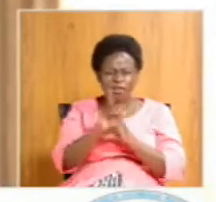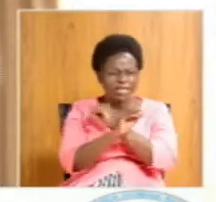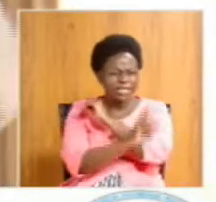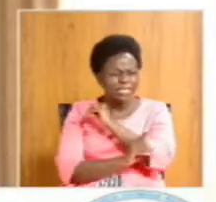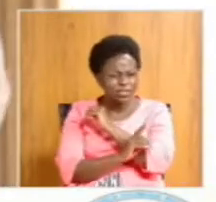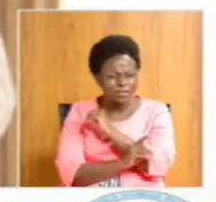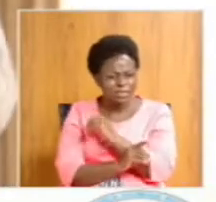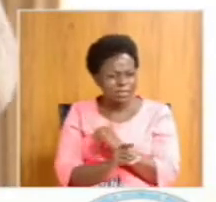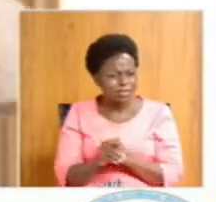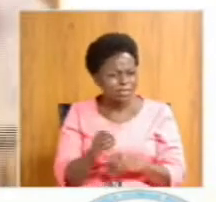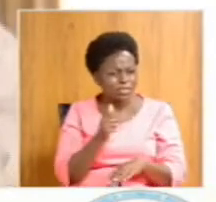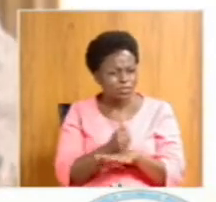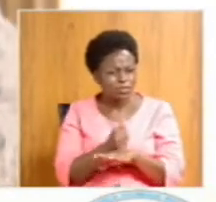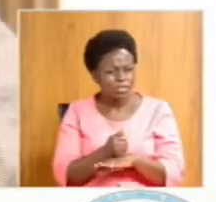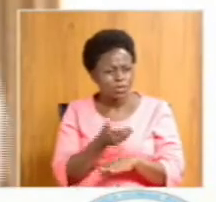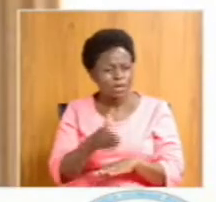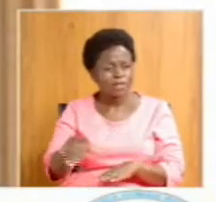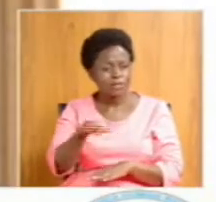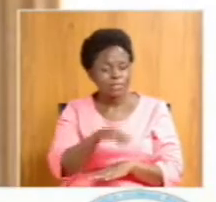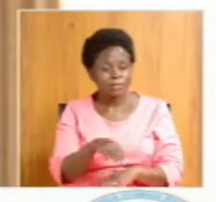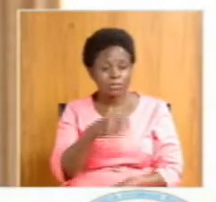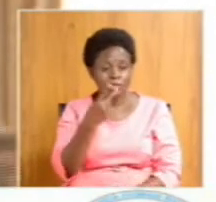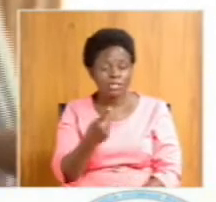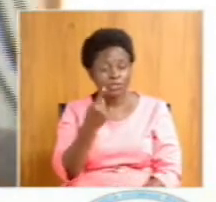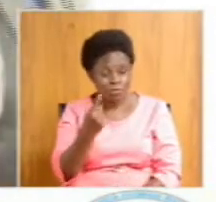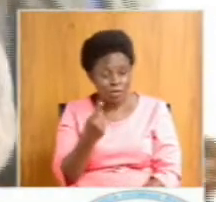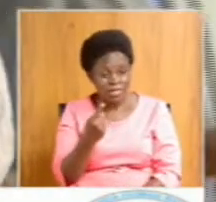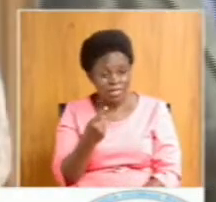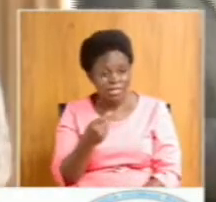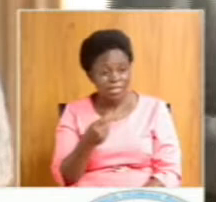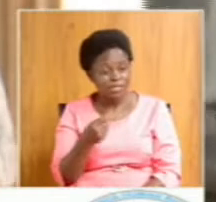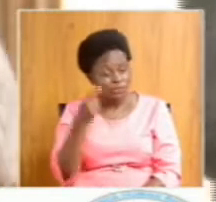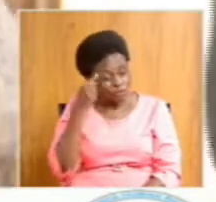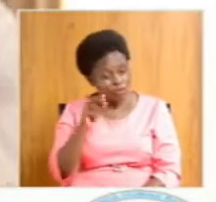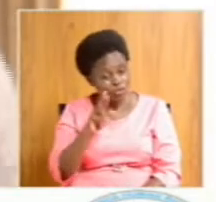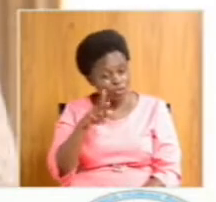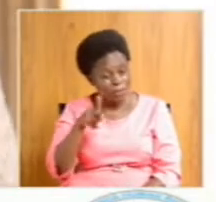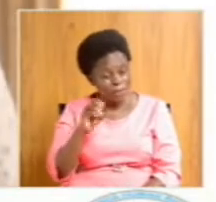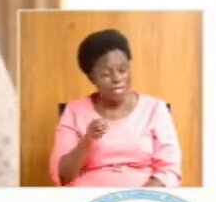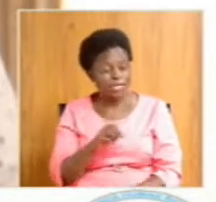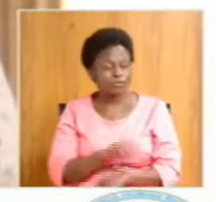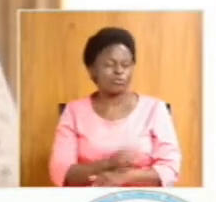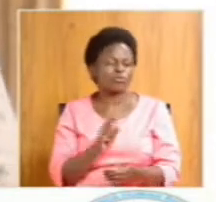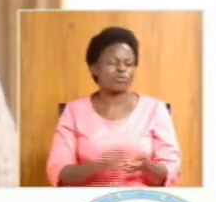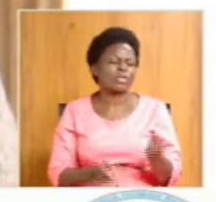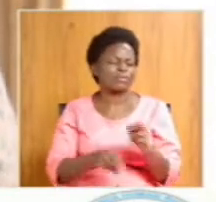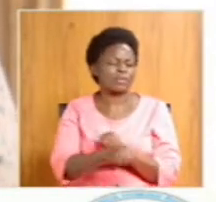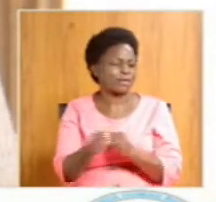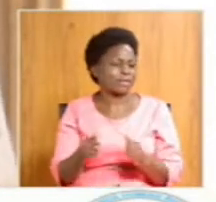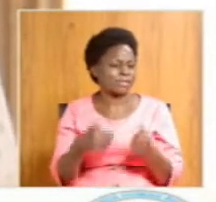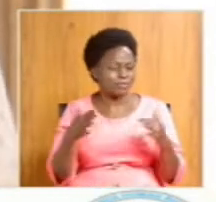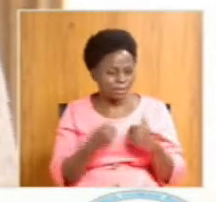which is a mother district where there is a city, but only 21 and Division I for UPE schools. What happens to the rest? It is a bit